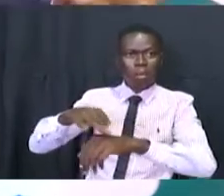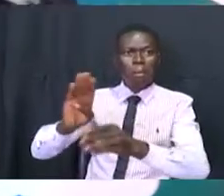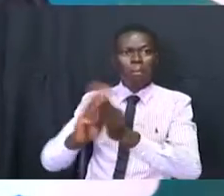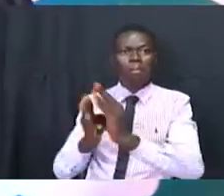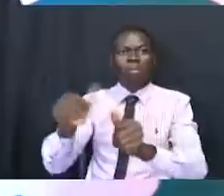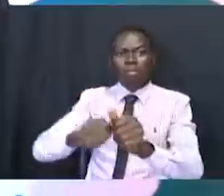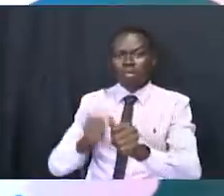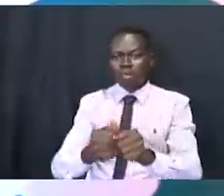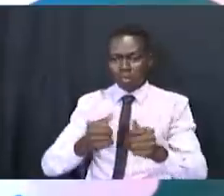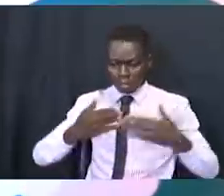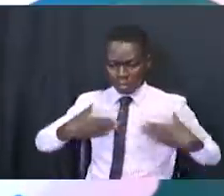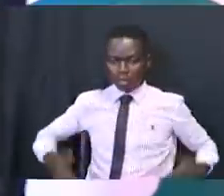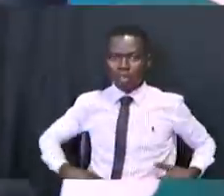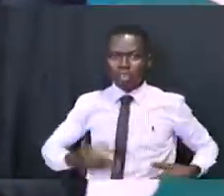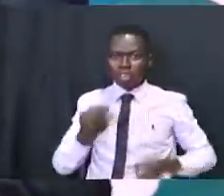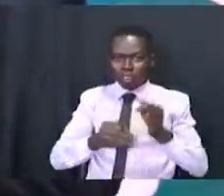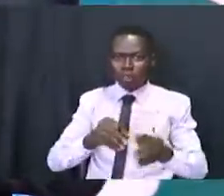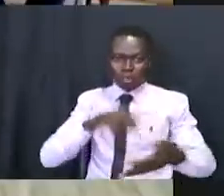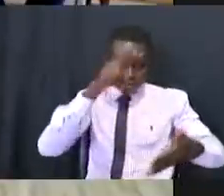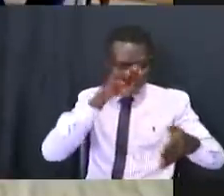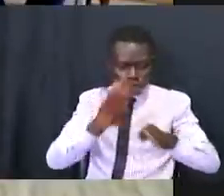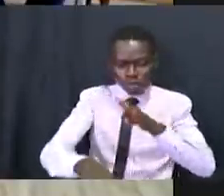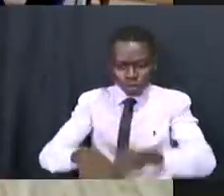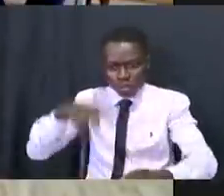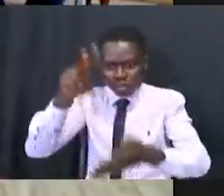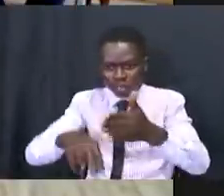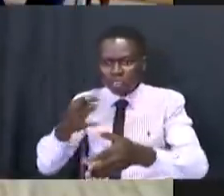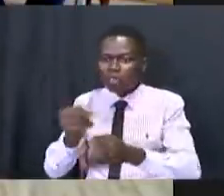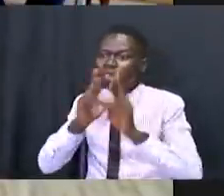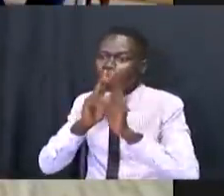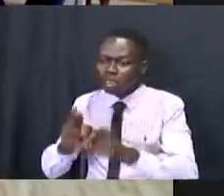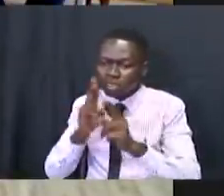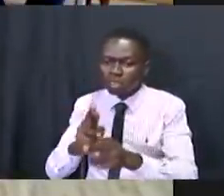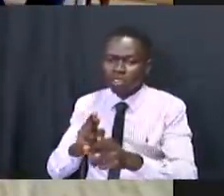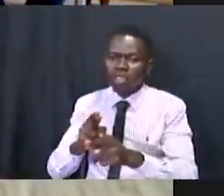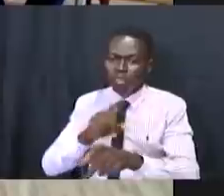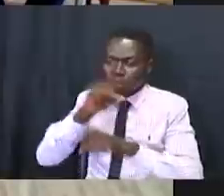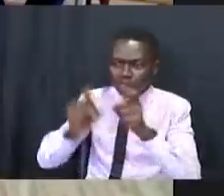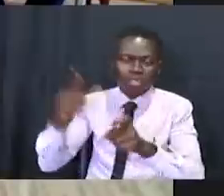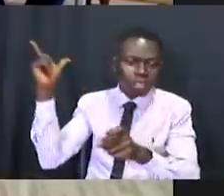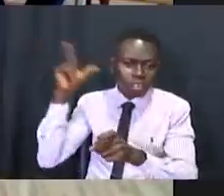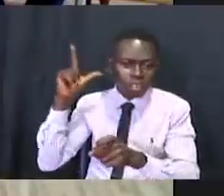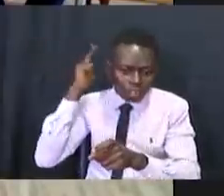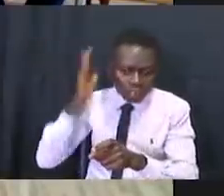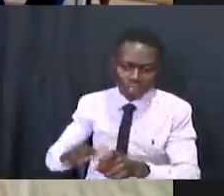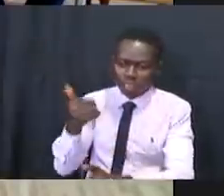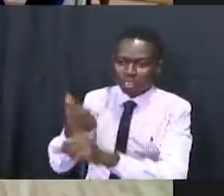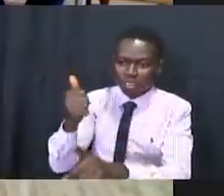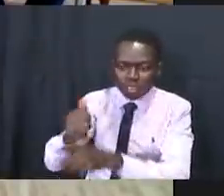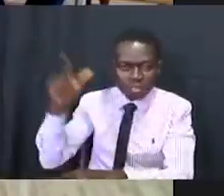As you pass by, they are reading. As you answer questions, lecturers are listening and they are reading.